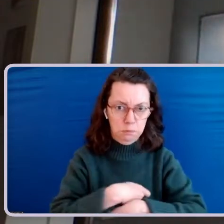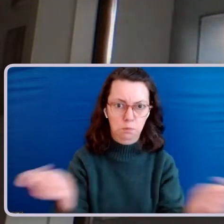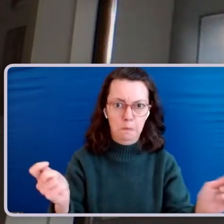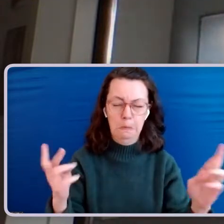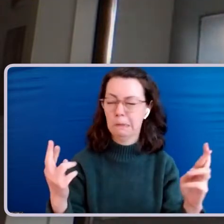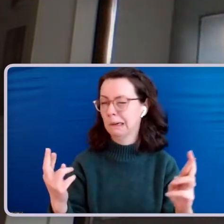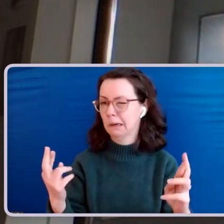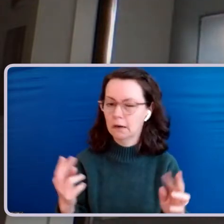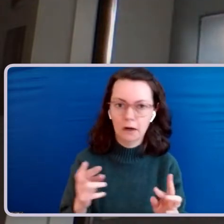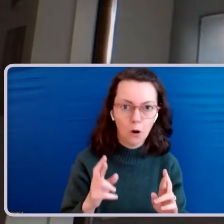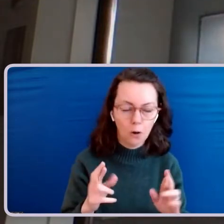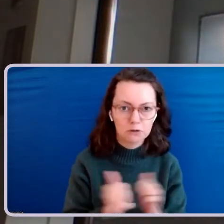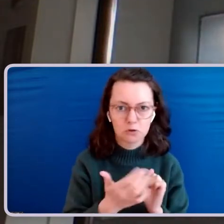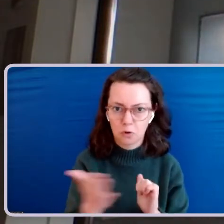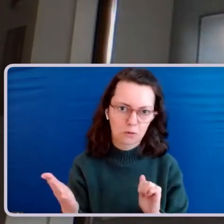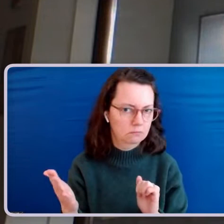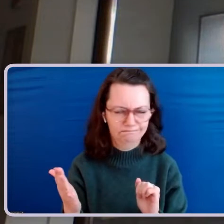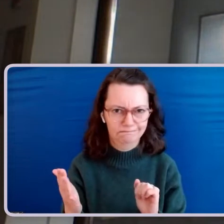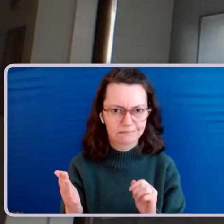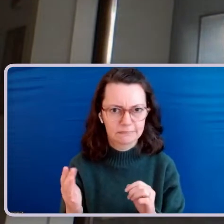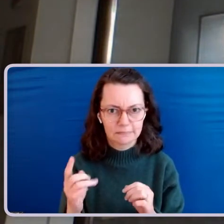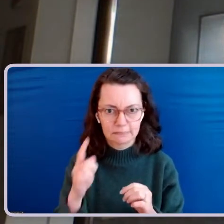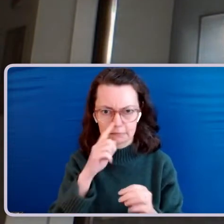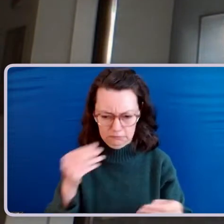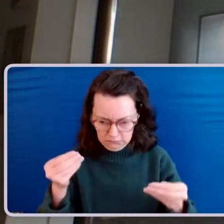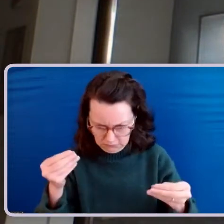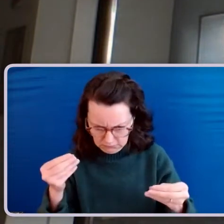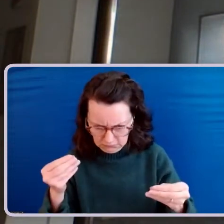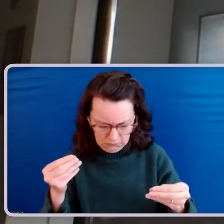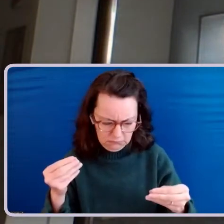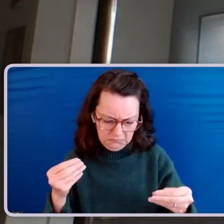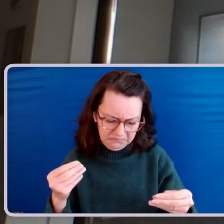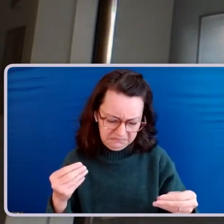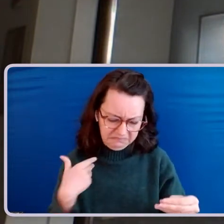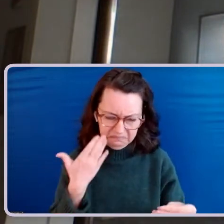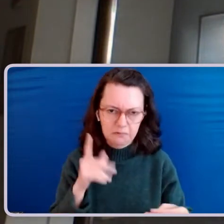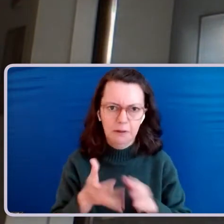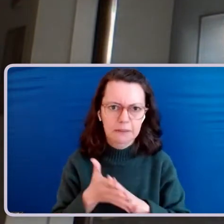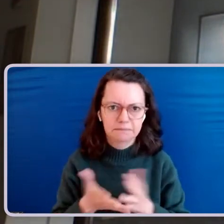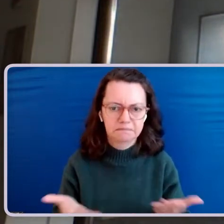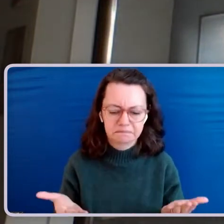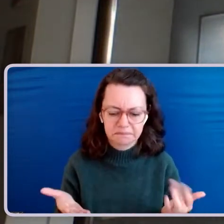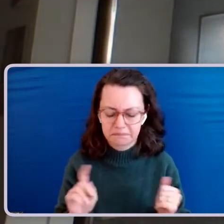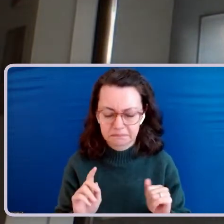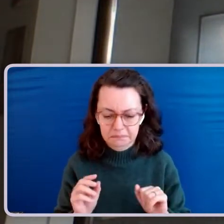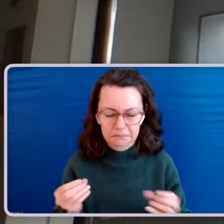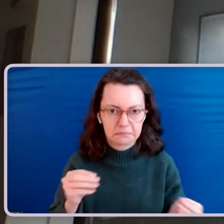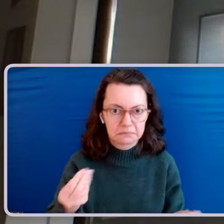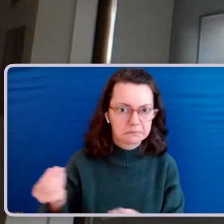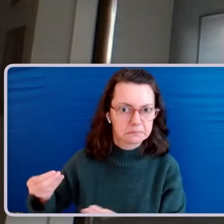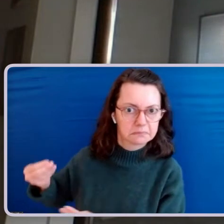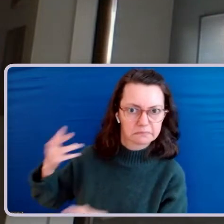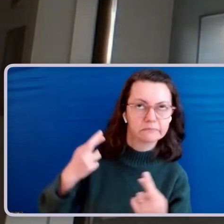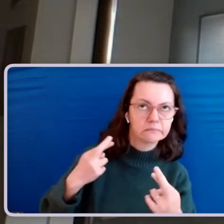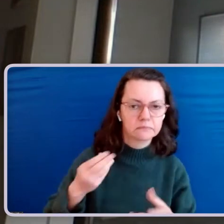message, which for people with intellectual disability is often very inaccessible, and for other organisations